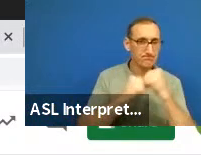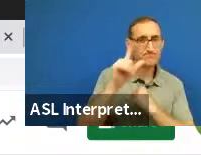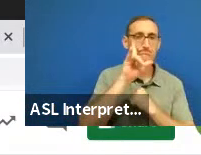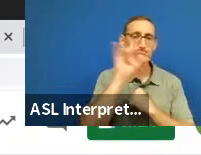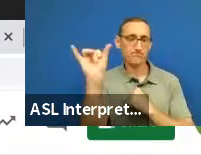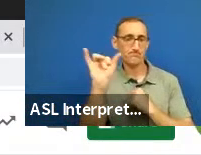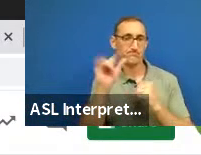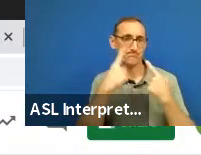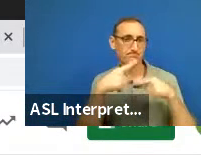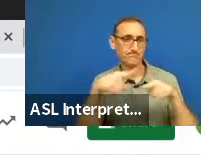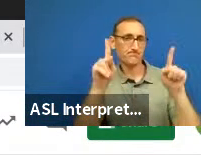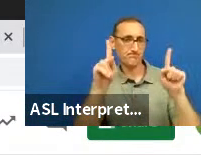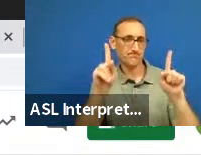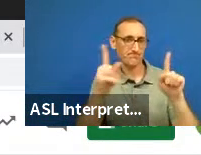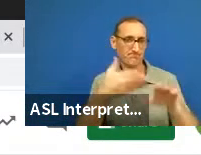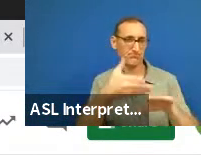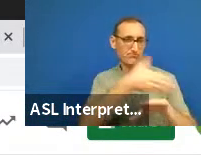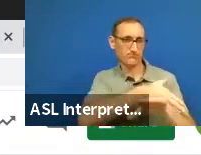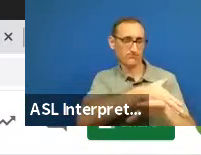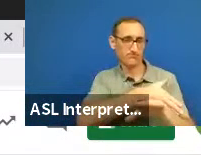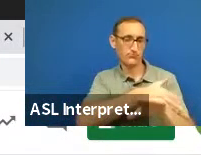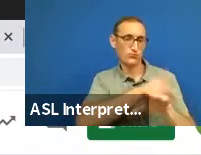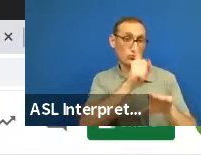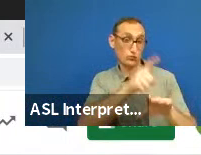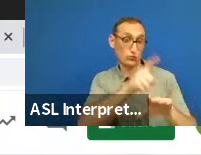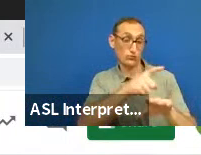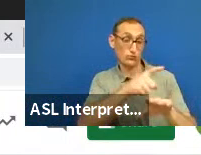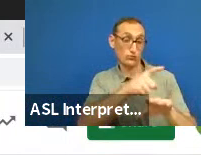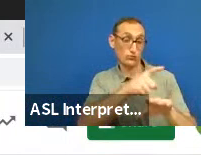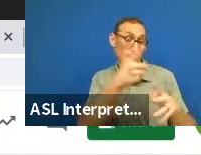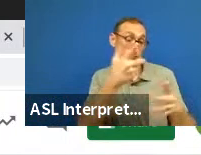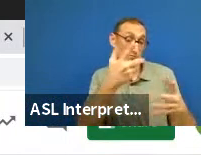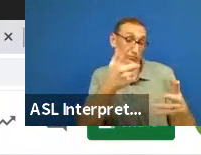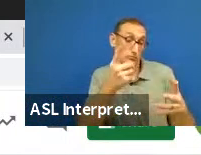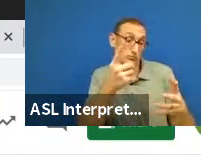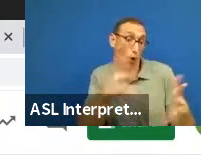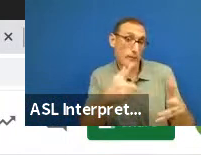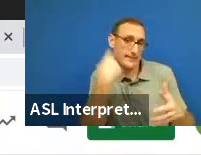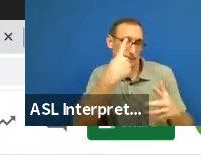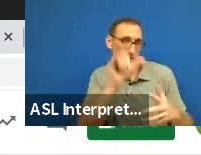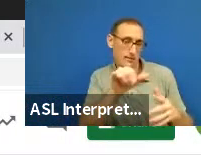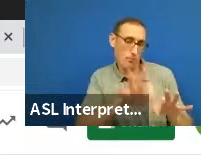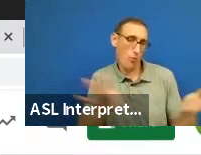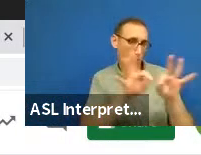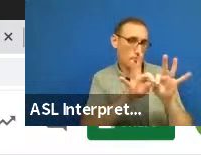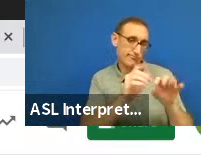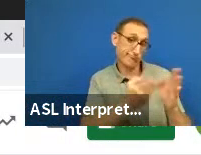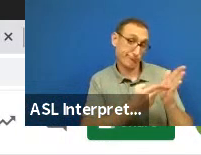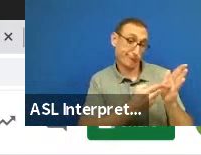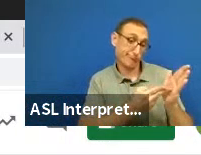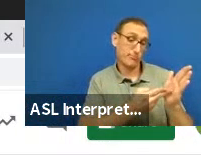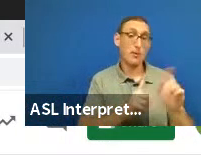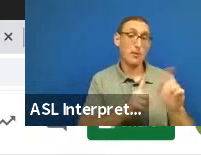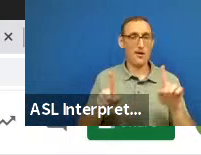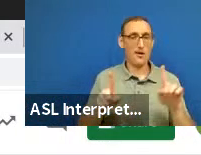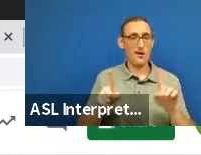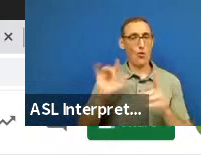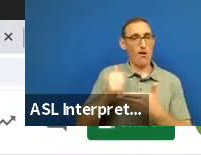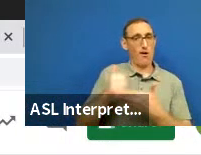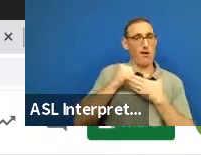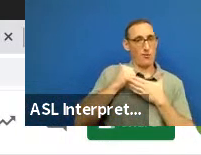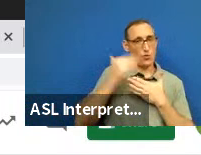anyway, honestly. Right. But that can just guide at least the immediate steps that we